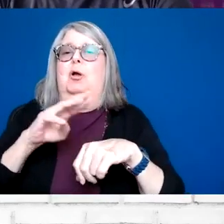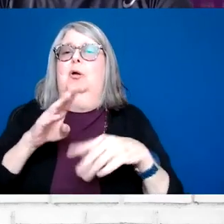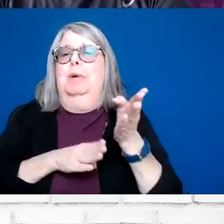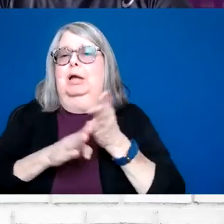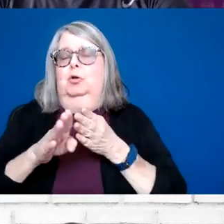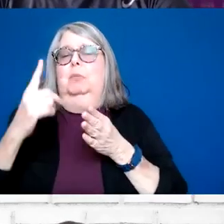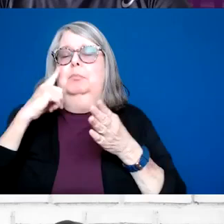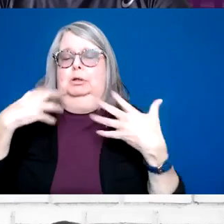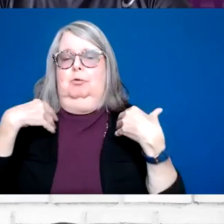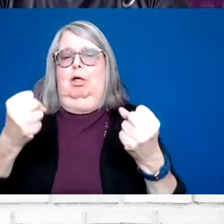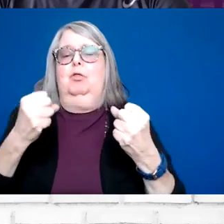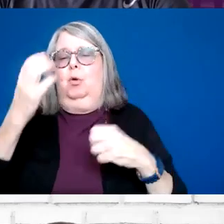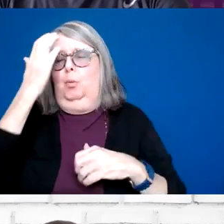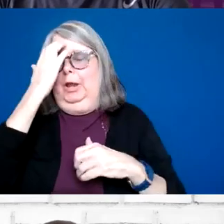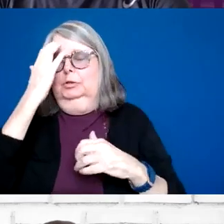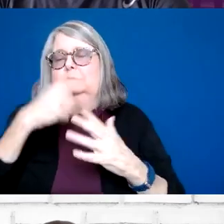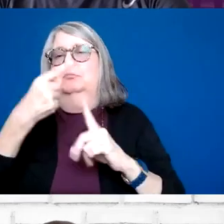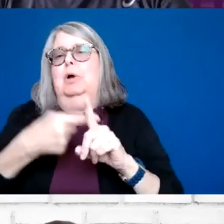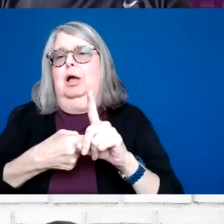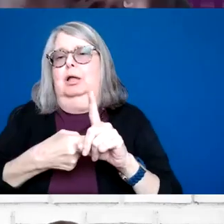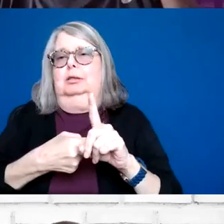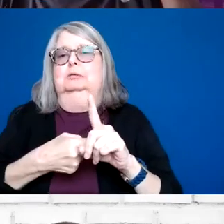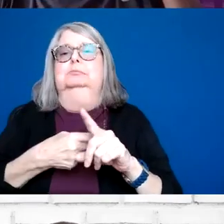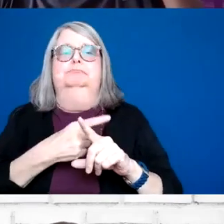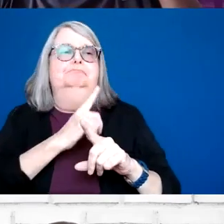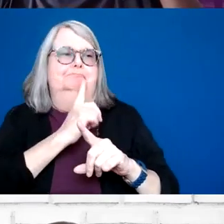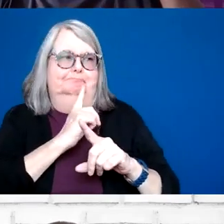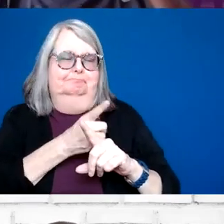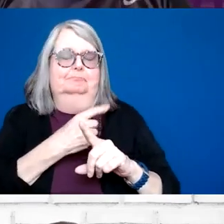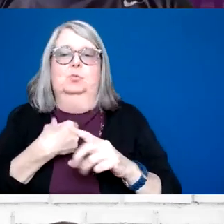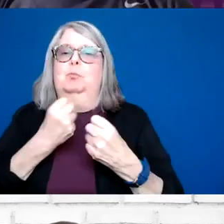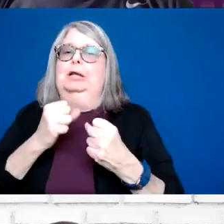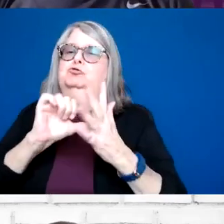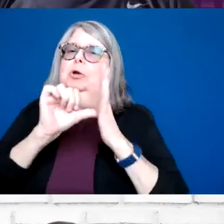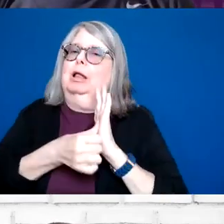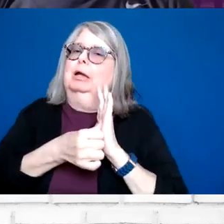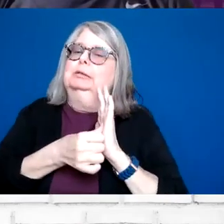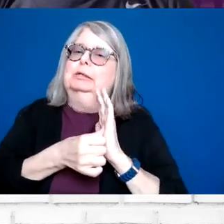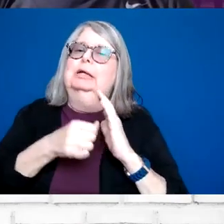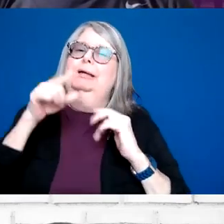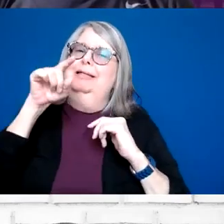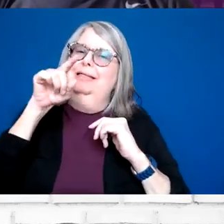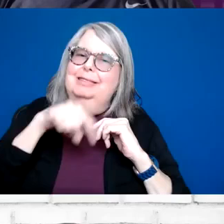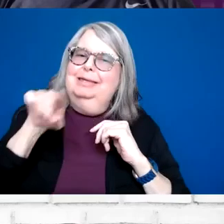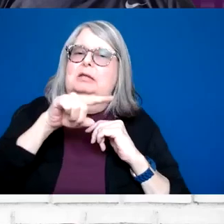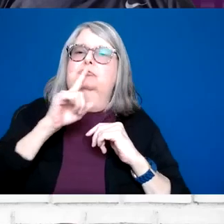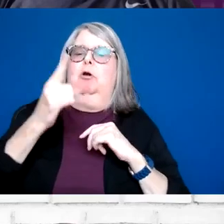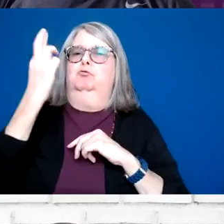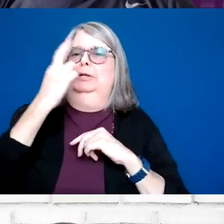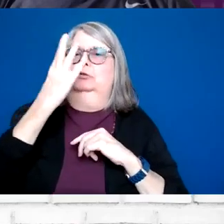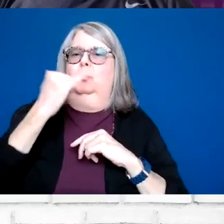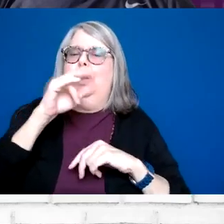Month. Absolutely. It's something we want to make sure that it is put out there as a highlight to say that these are reasons why we're looking at it.